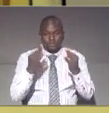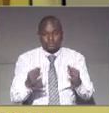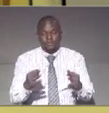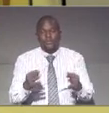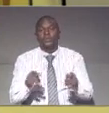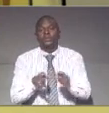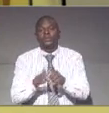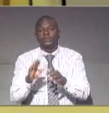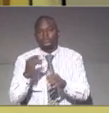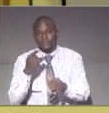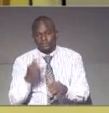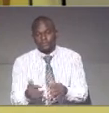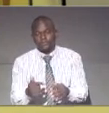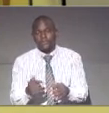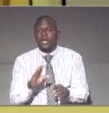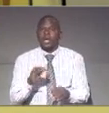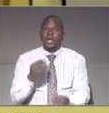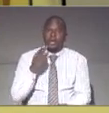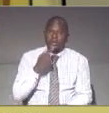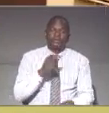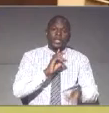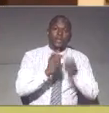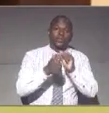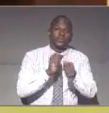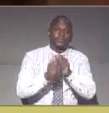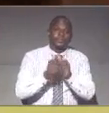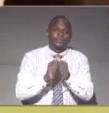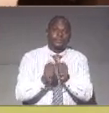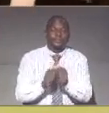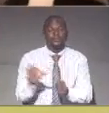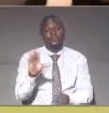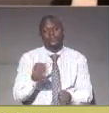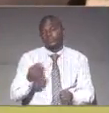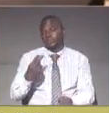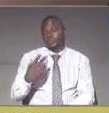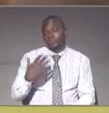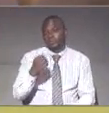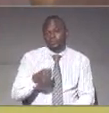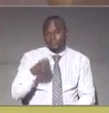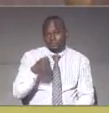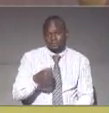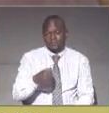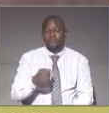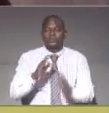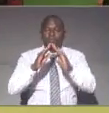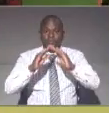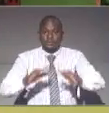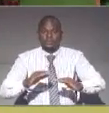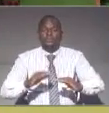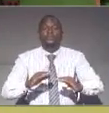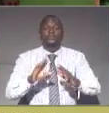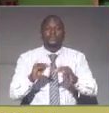production and all. And this is how you become competitive. Over the last 25 years, Roofings turned a homegrown